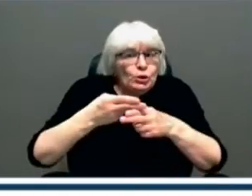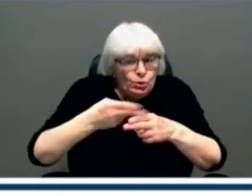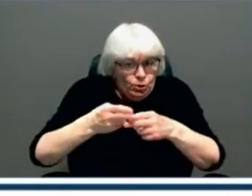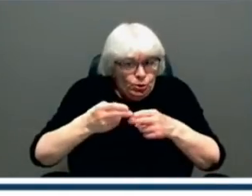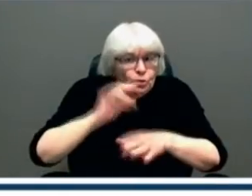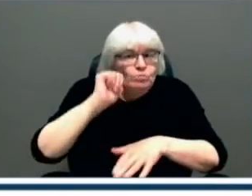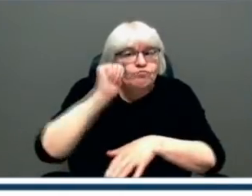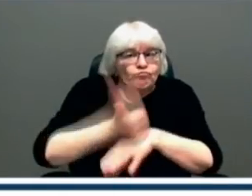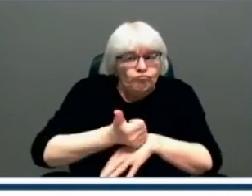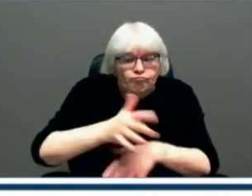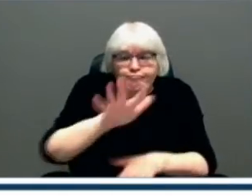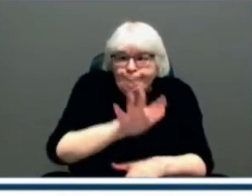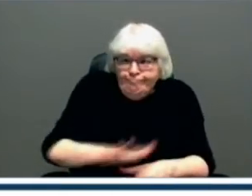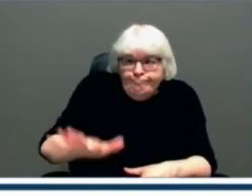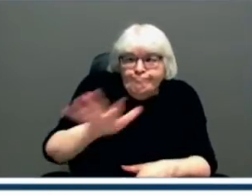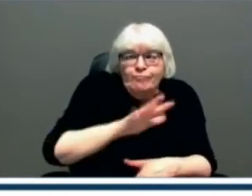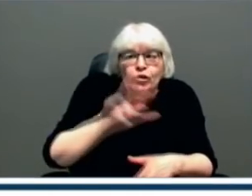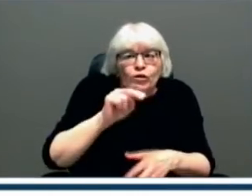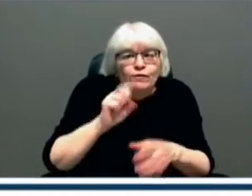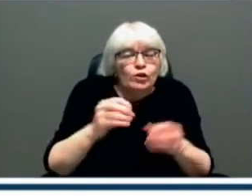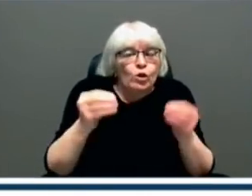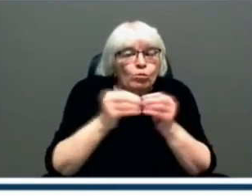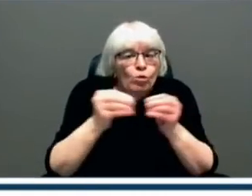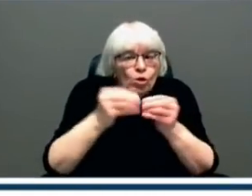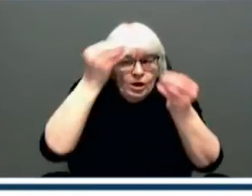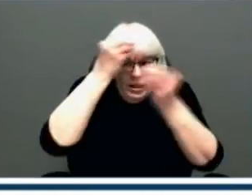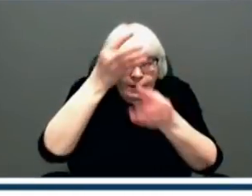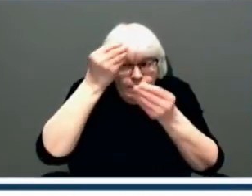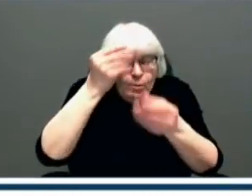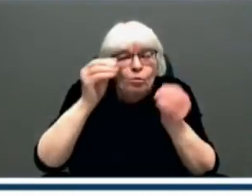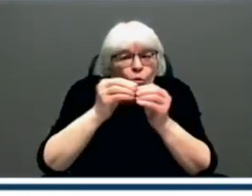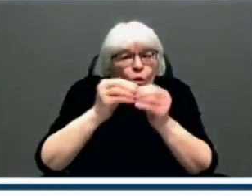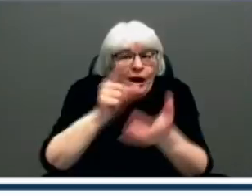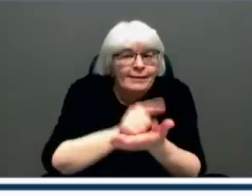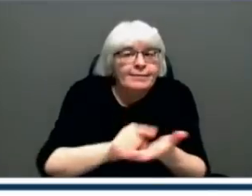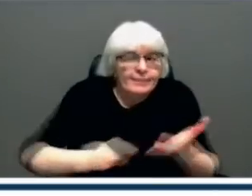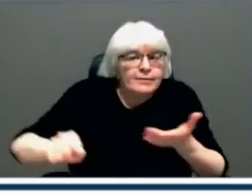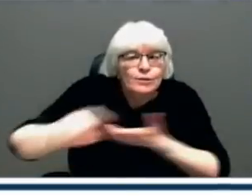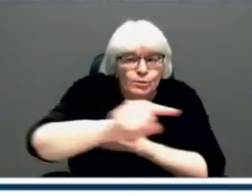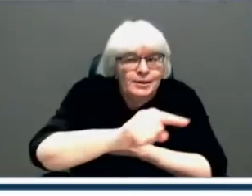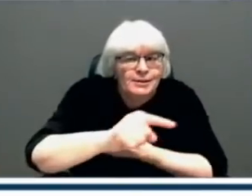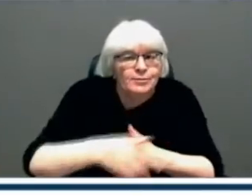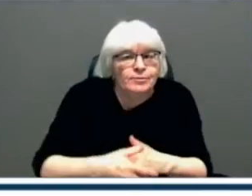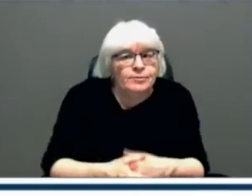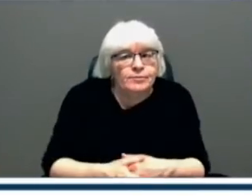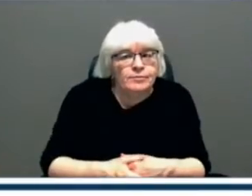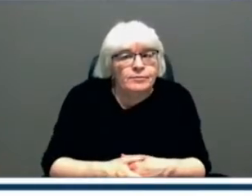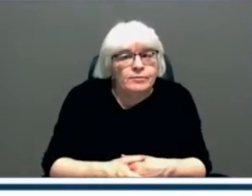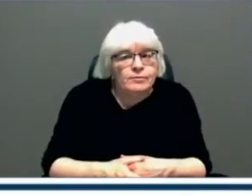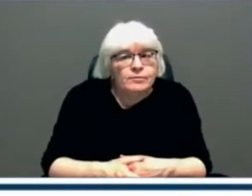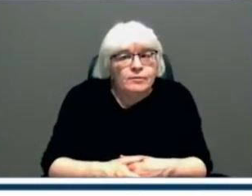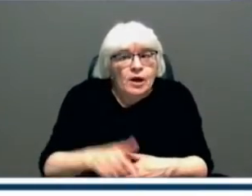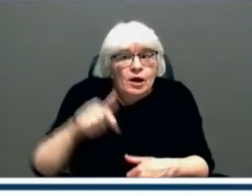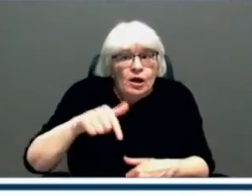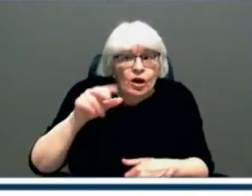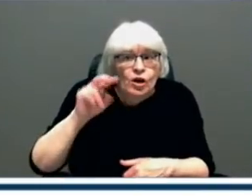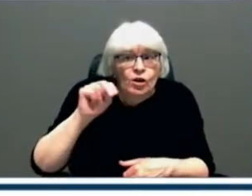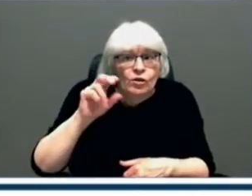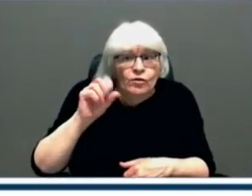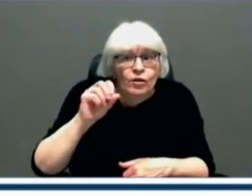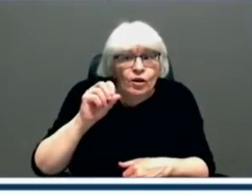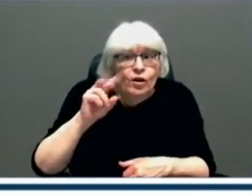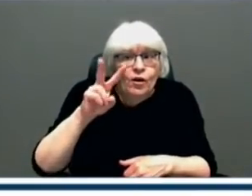more details will be released next week. The availability of Novavax's COVID-19 vaccine will